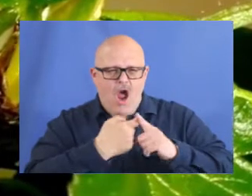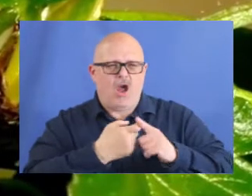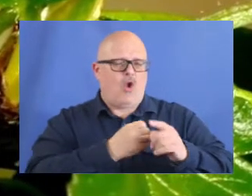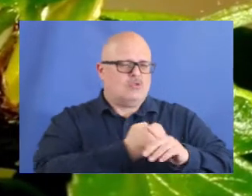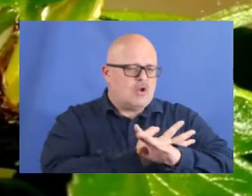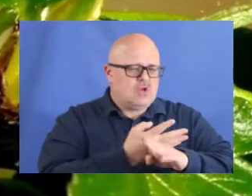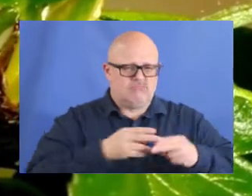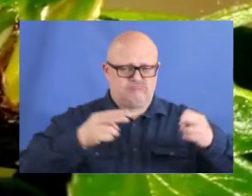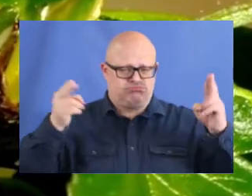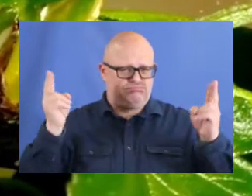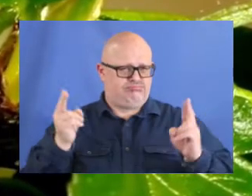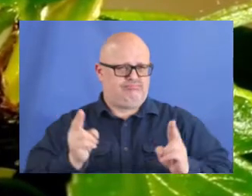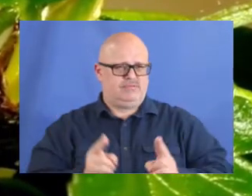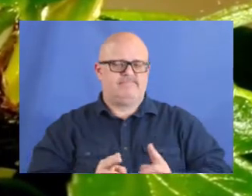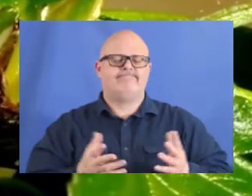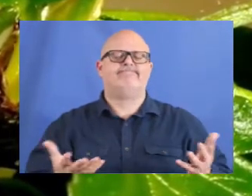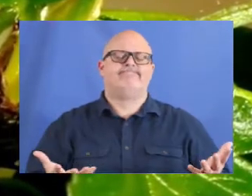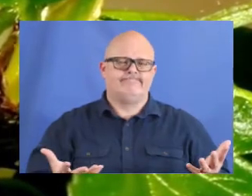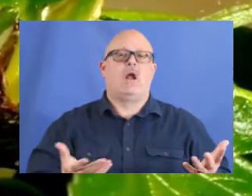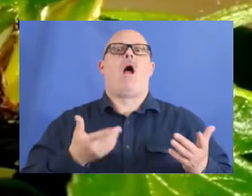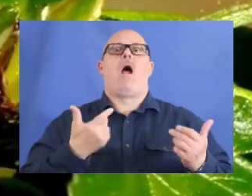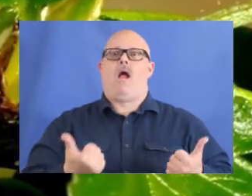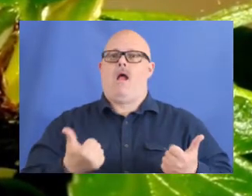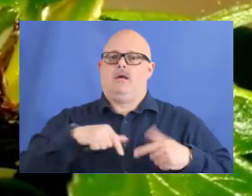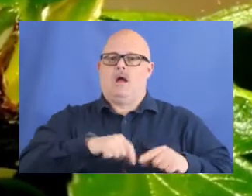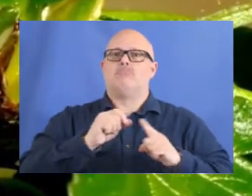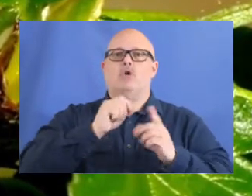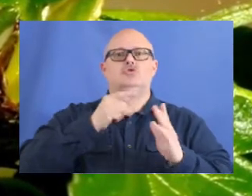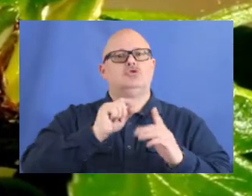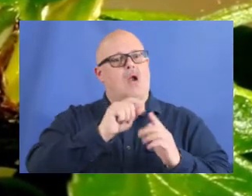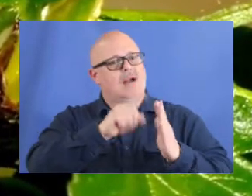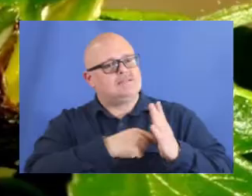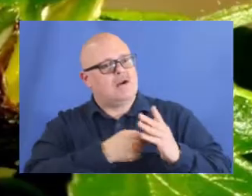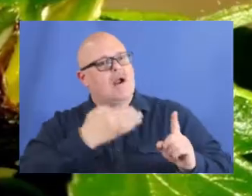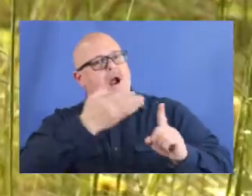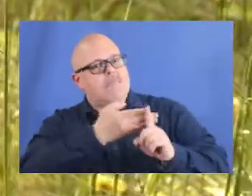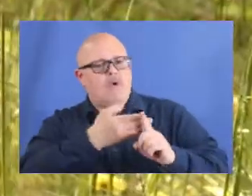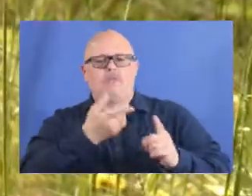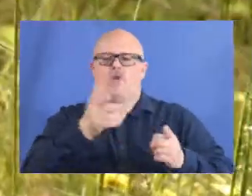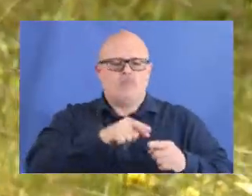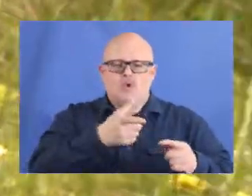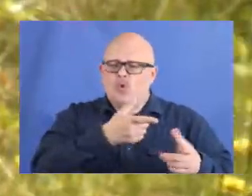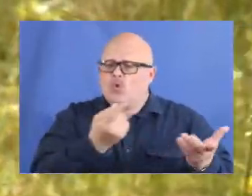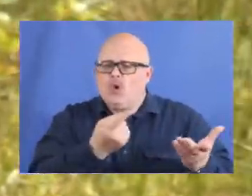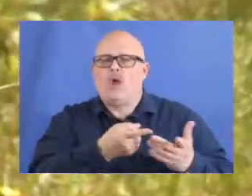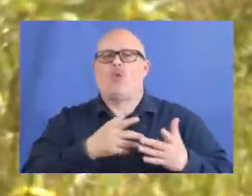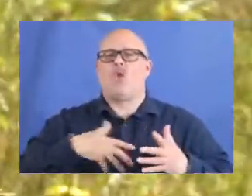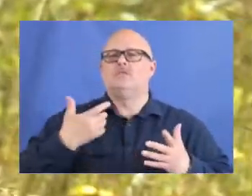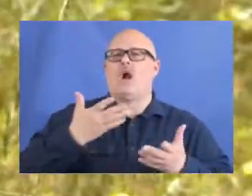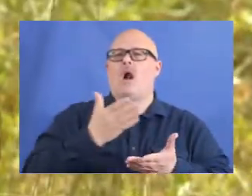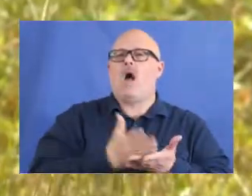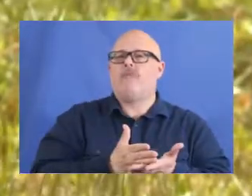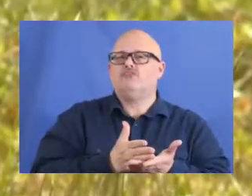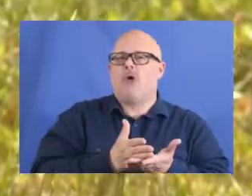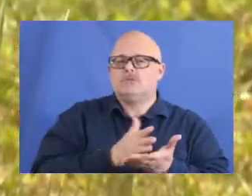in land use. Wiltshire Wildlife Trust is committed to reversing that loss at Coombe Bissett